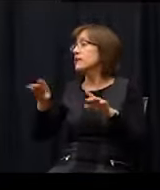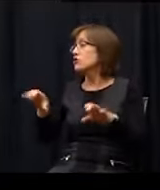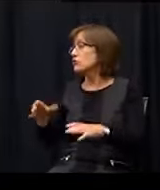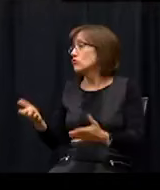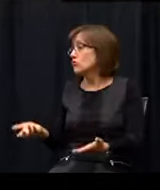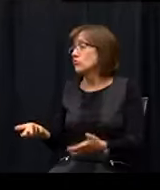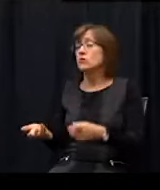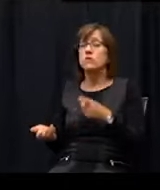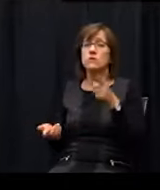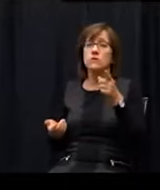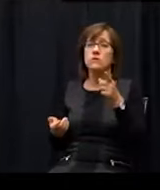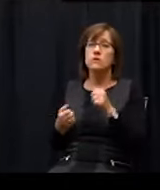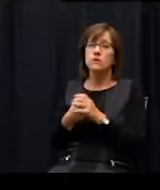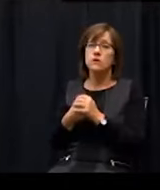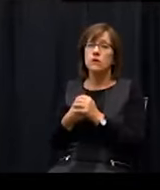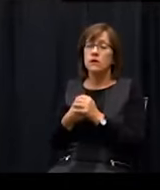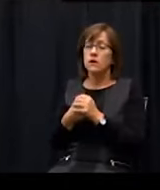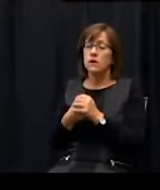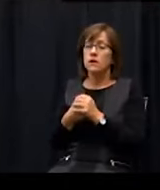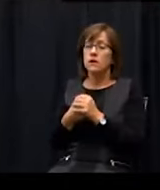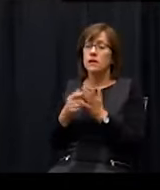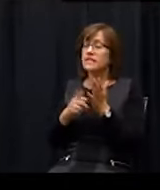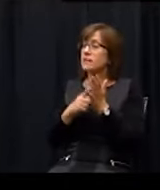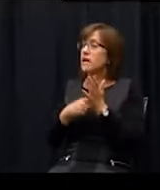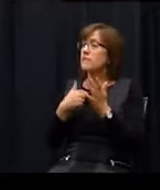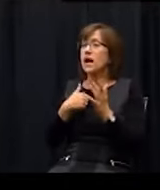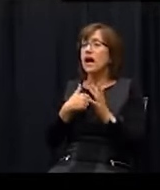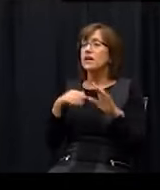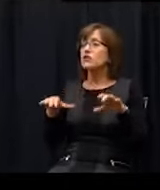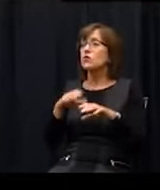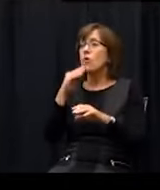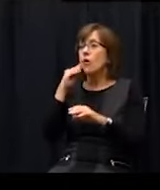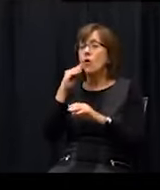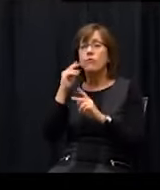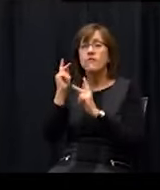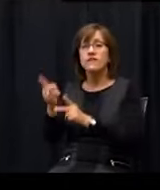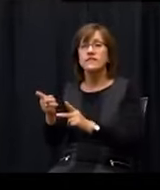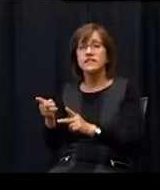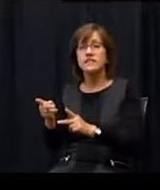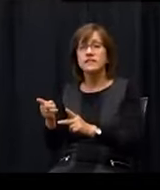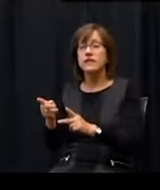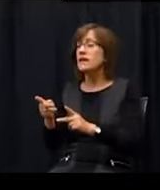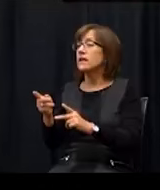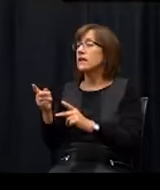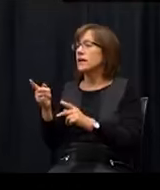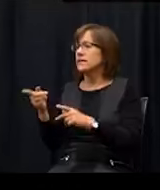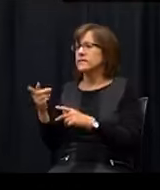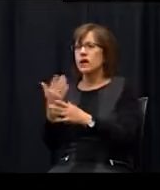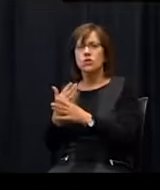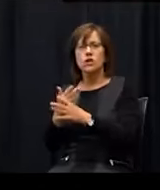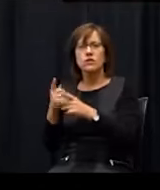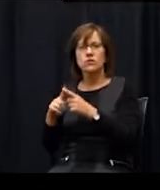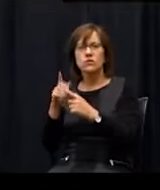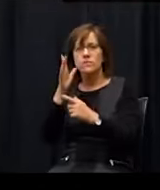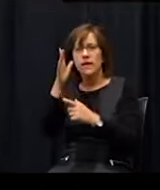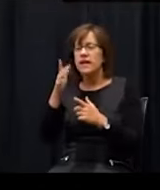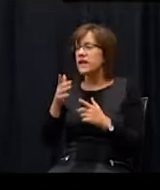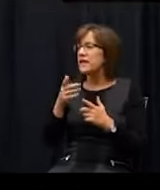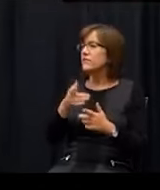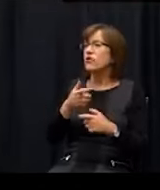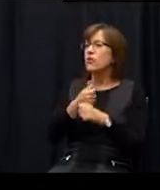Sometimes this is the classroom, sometimes when I do home visits, this annoys the parents, by the way. If they're making like a screeching